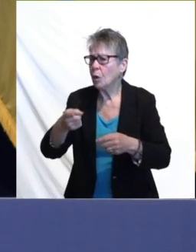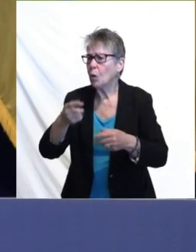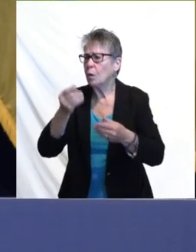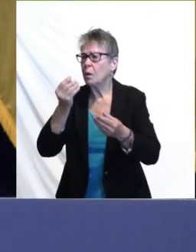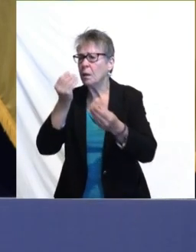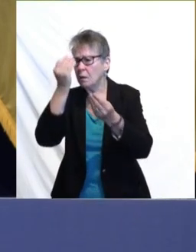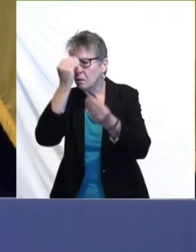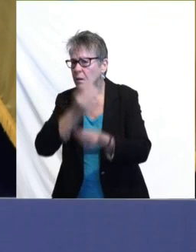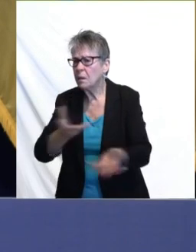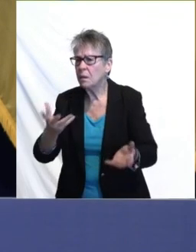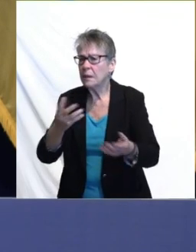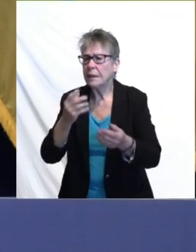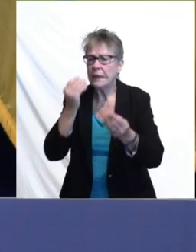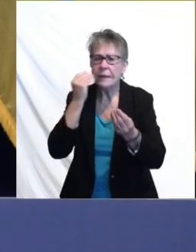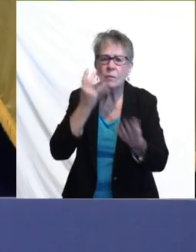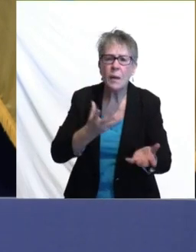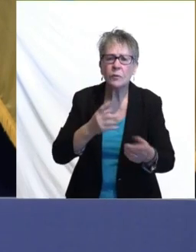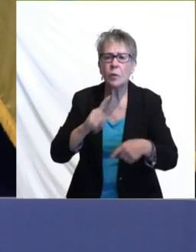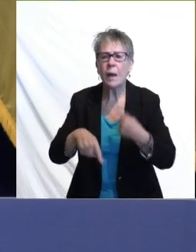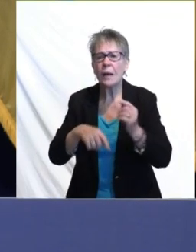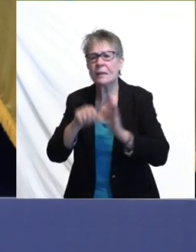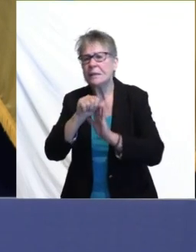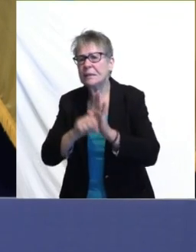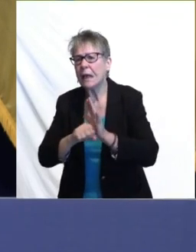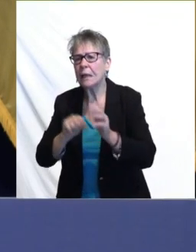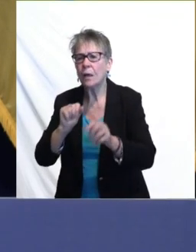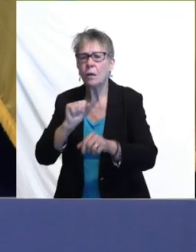of the state's workforce is fully vaccinated against COVID-19?